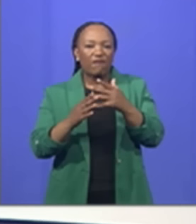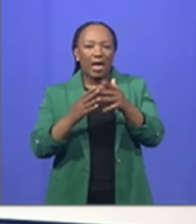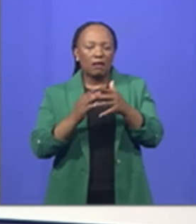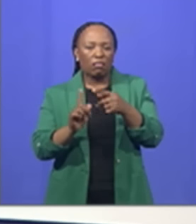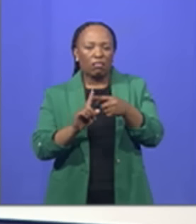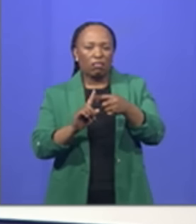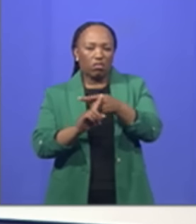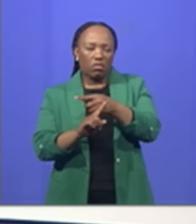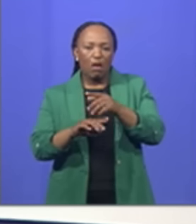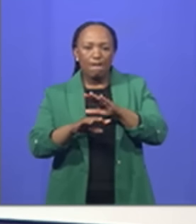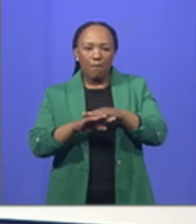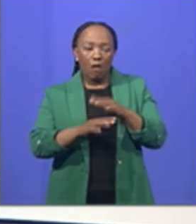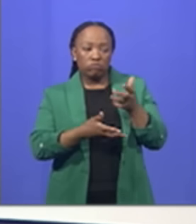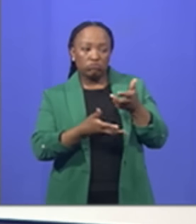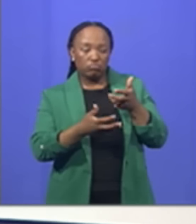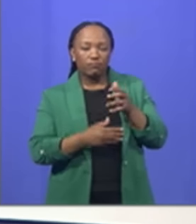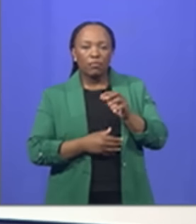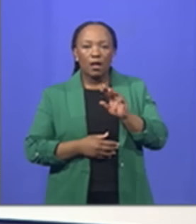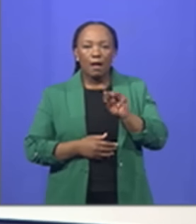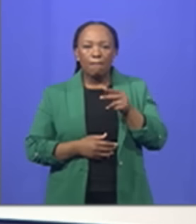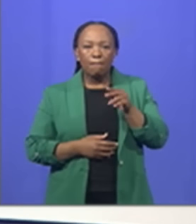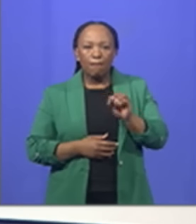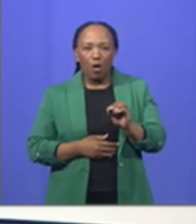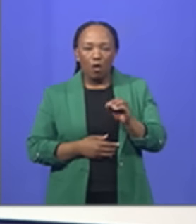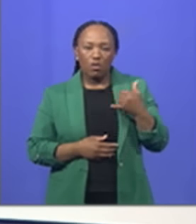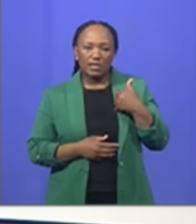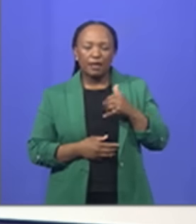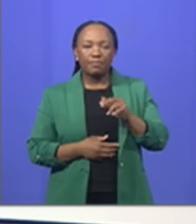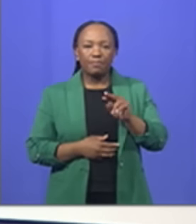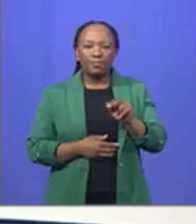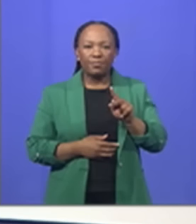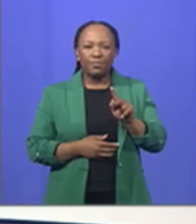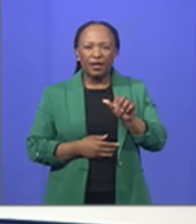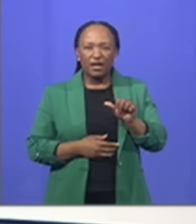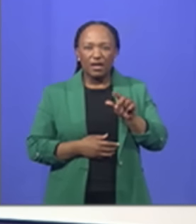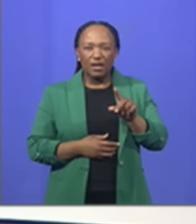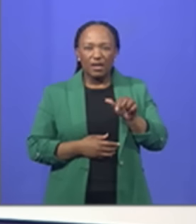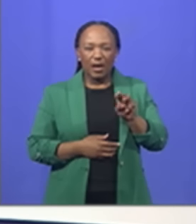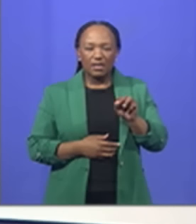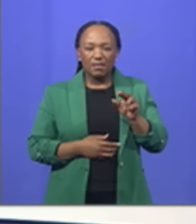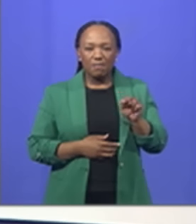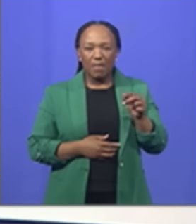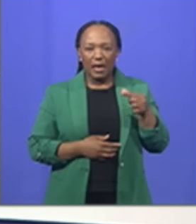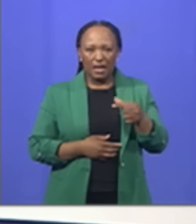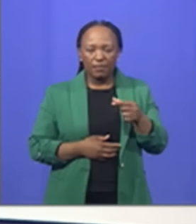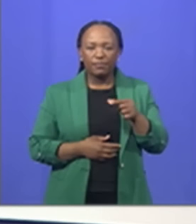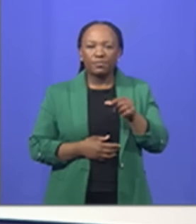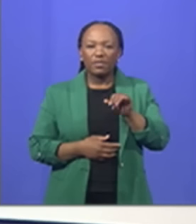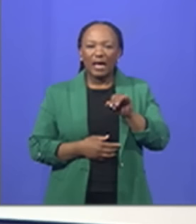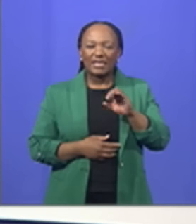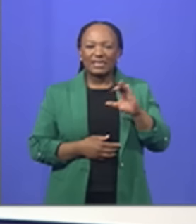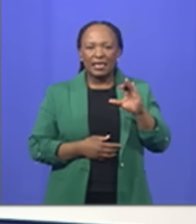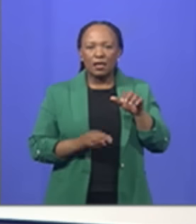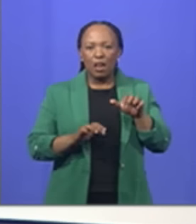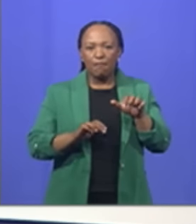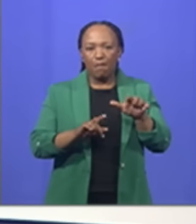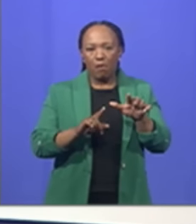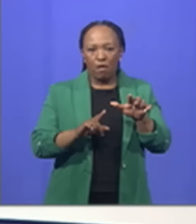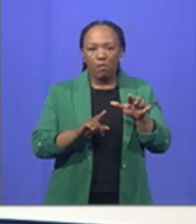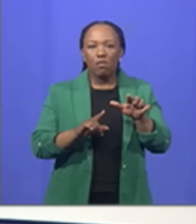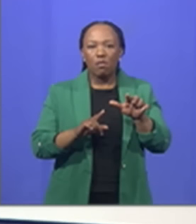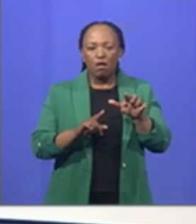go sekaseka temana ye re boledišana le Mphong Kadimeng e le go molaodi wa dikgokaganyo tša komišene yeo e ikemego ya dikgetho ka profenseng ya